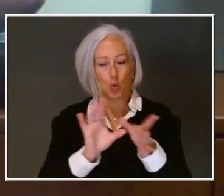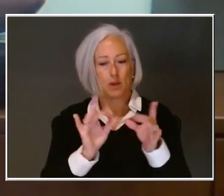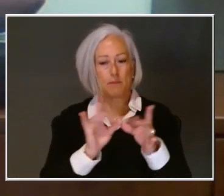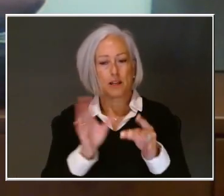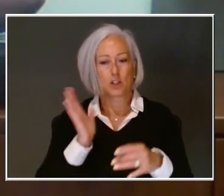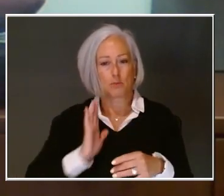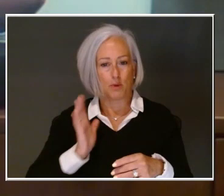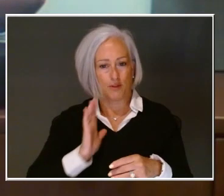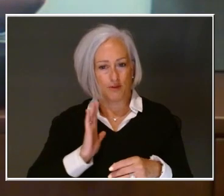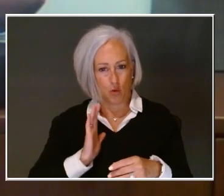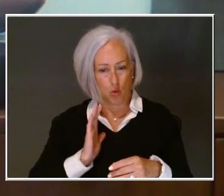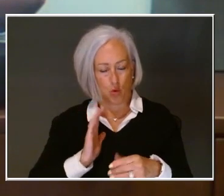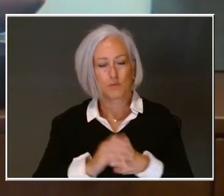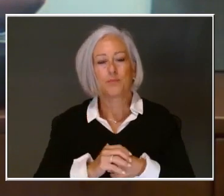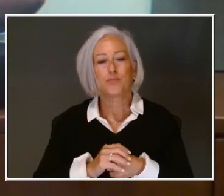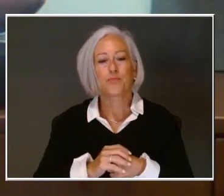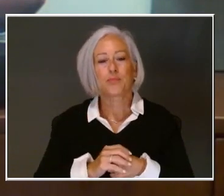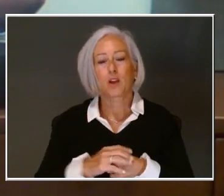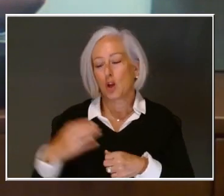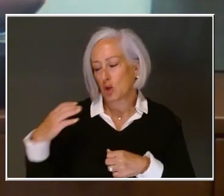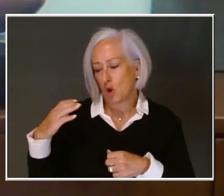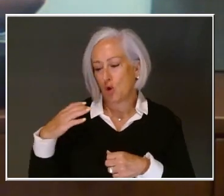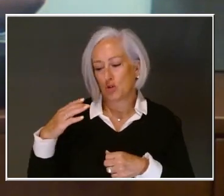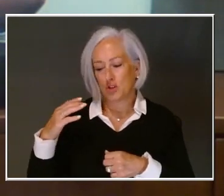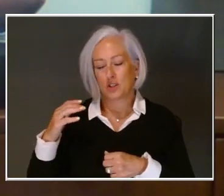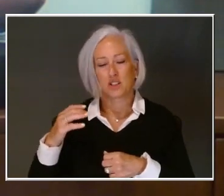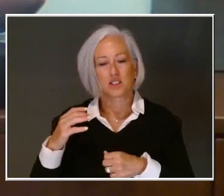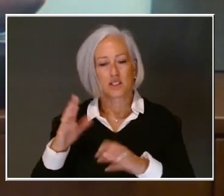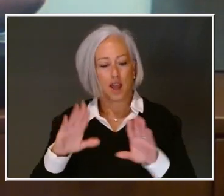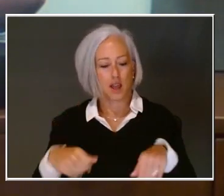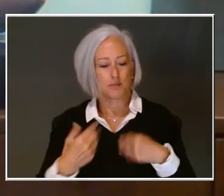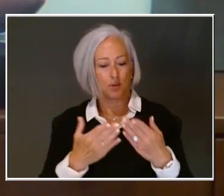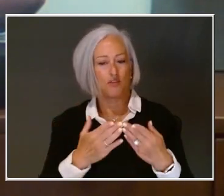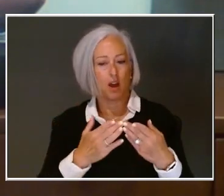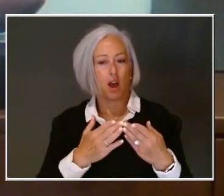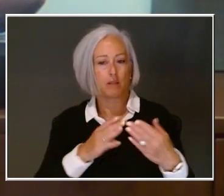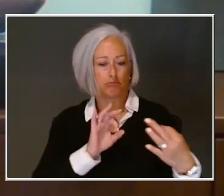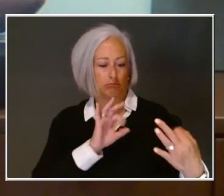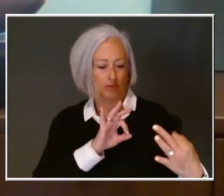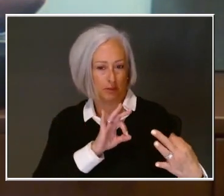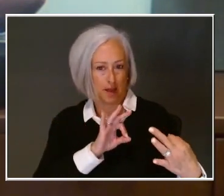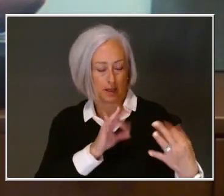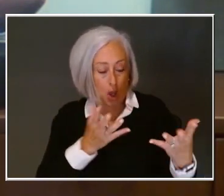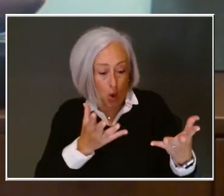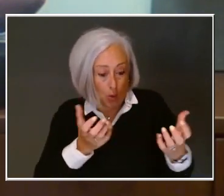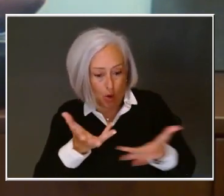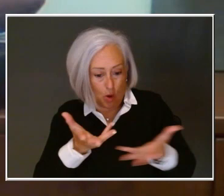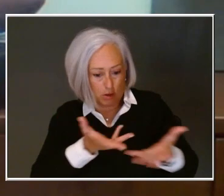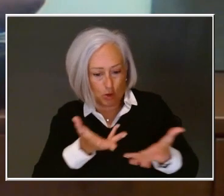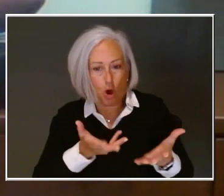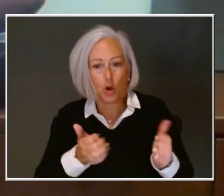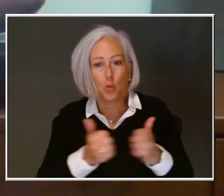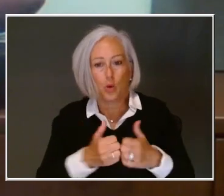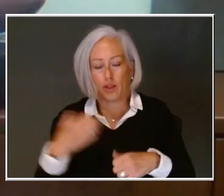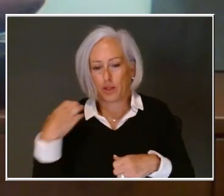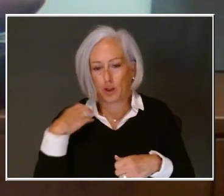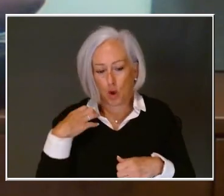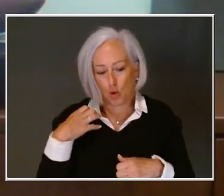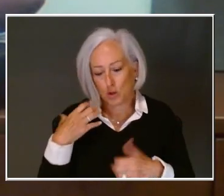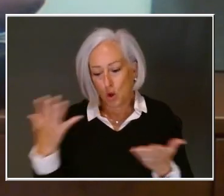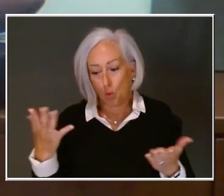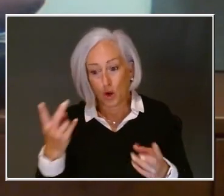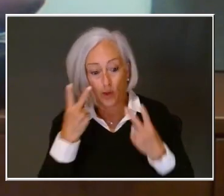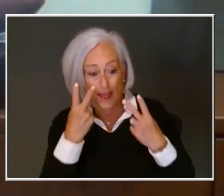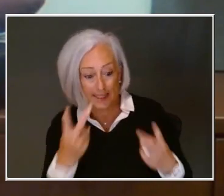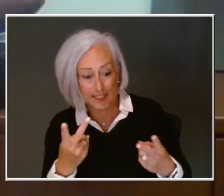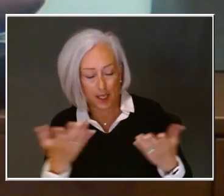you mentioned that coaches have input. We're obviously, we want to talk to the coaches and we want to hear what they're seeing, what their